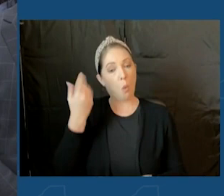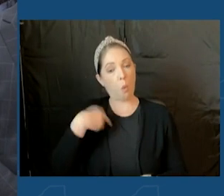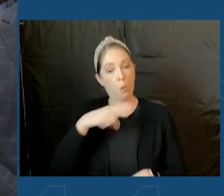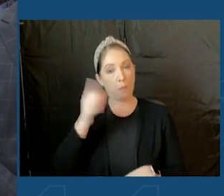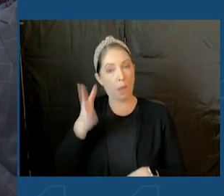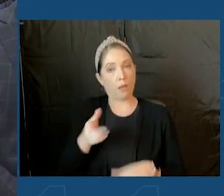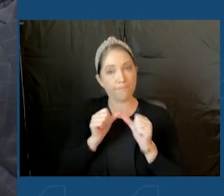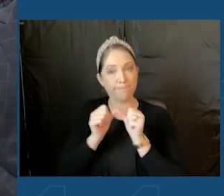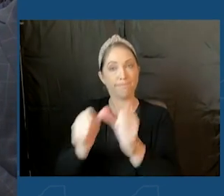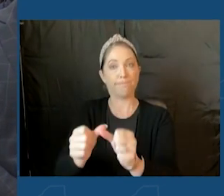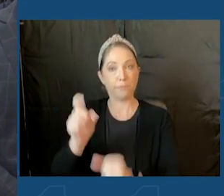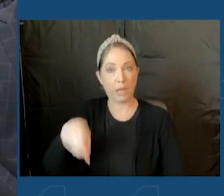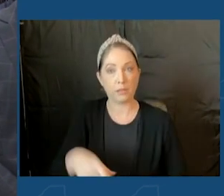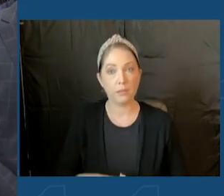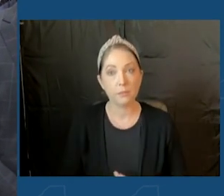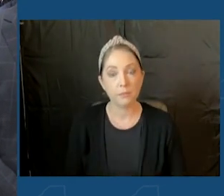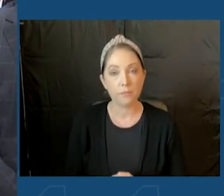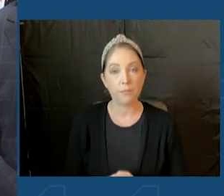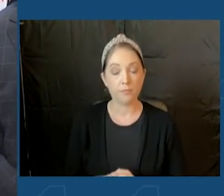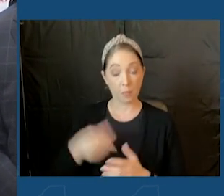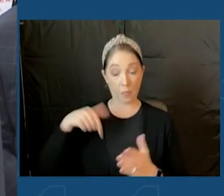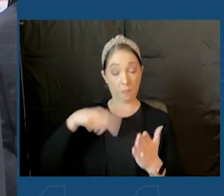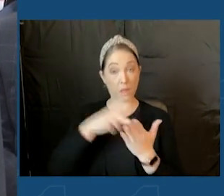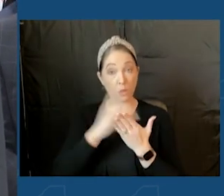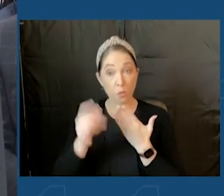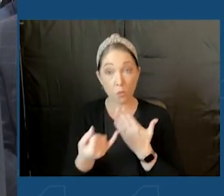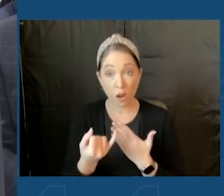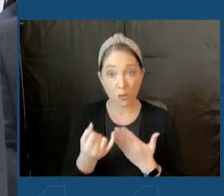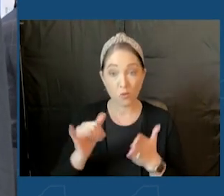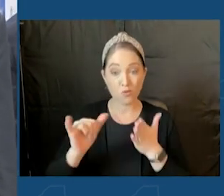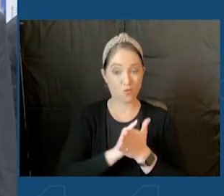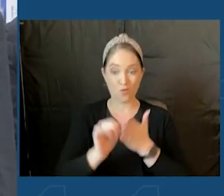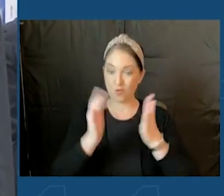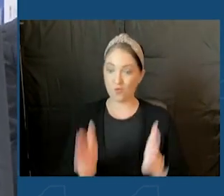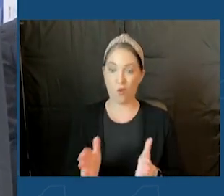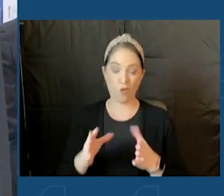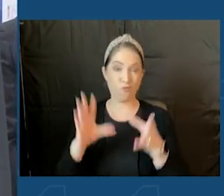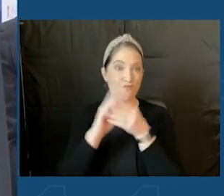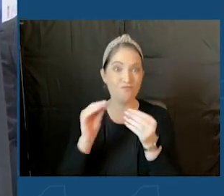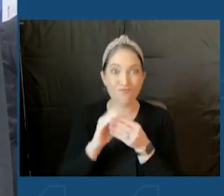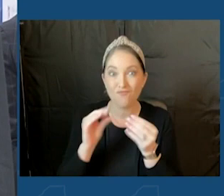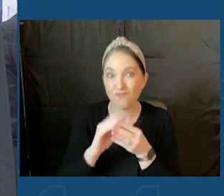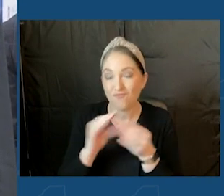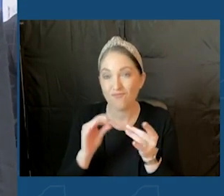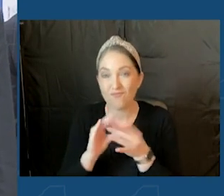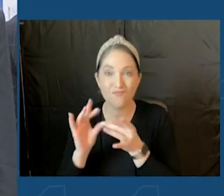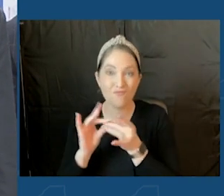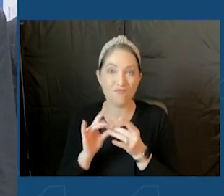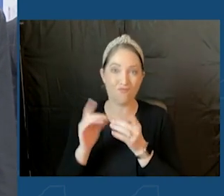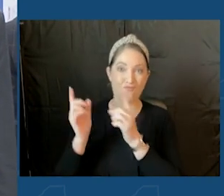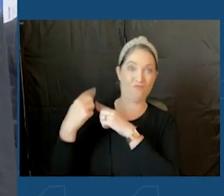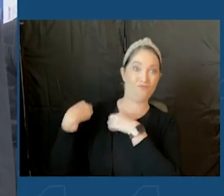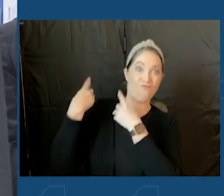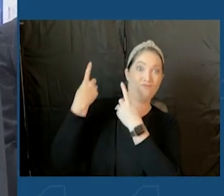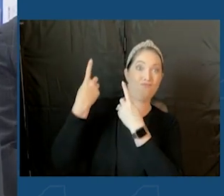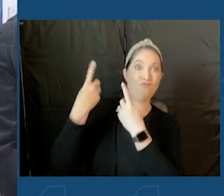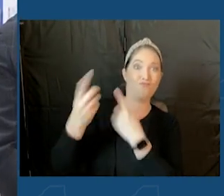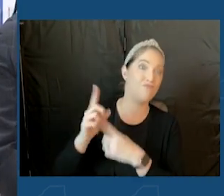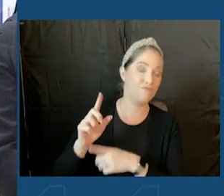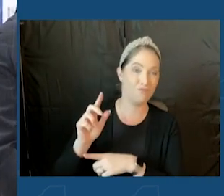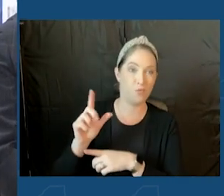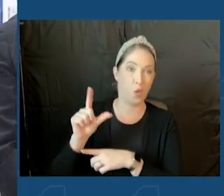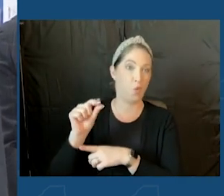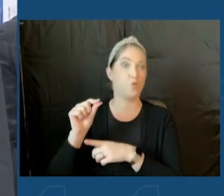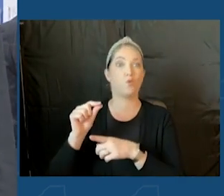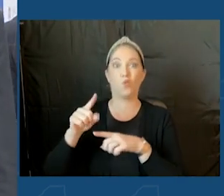project is something that New Yorkers have been talking about for 2.5 decades.